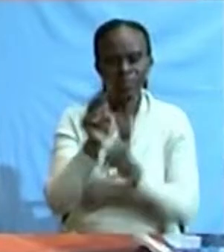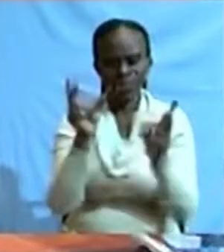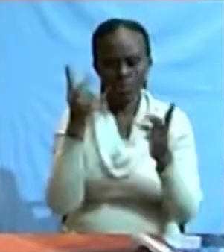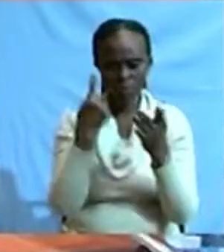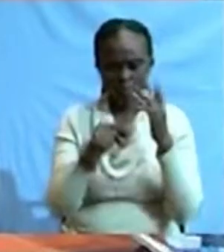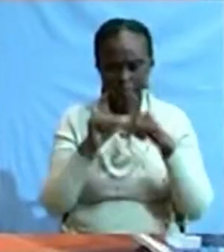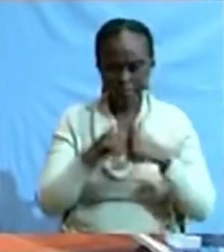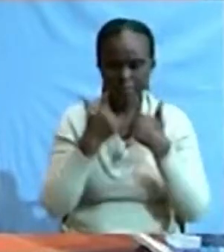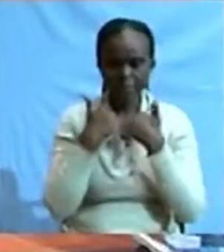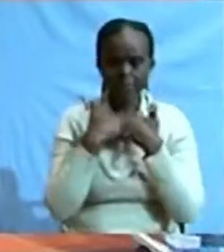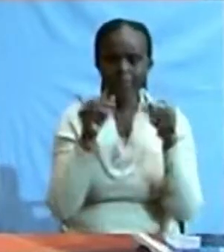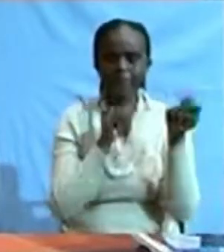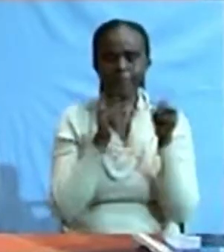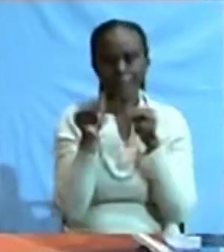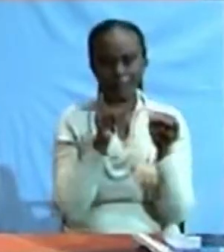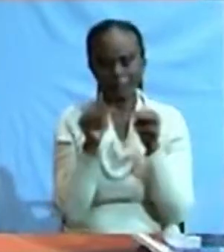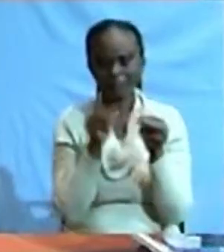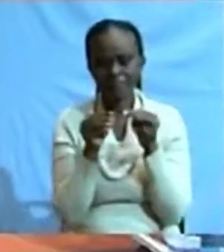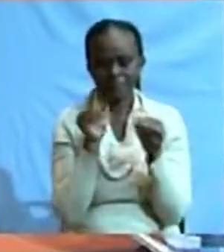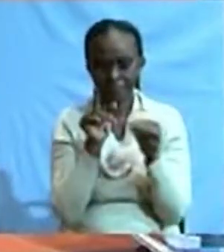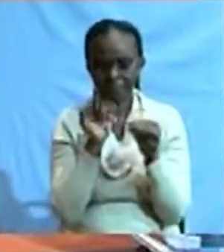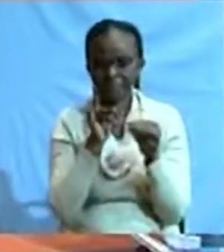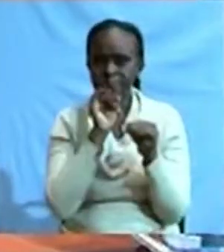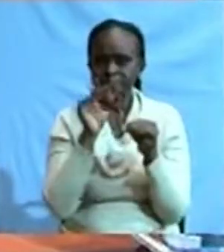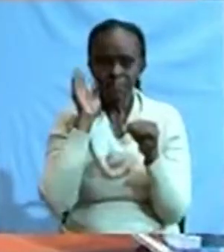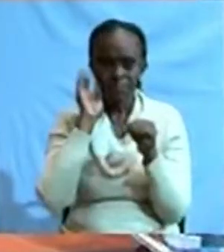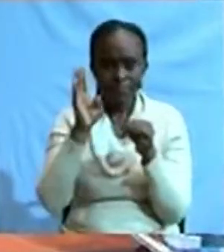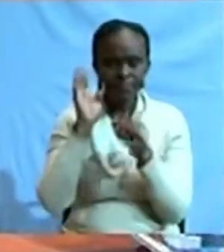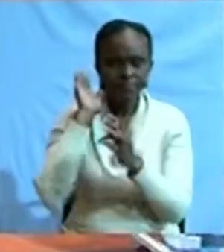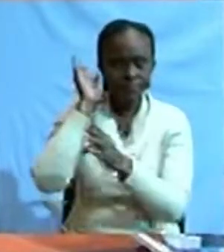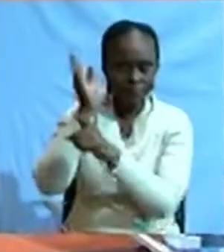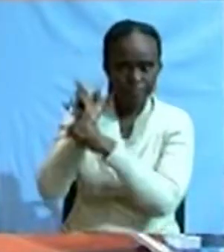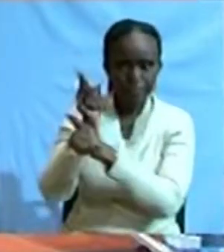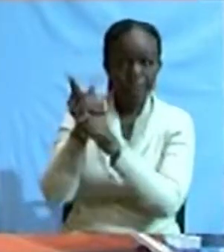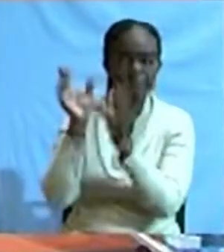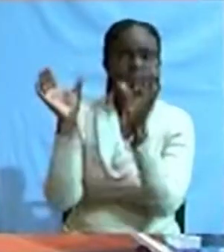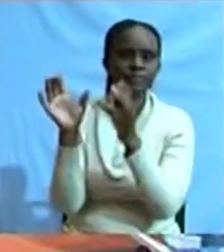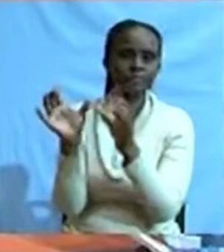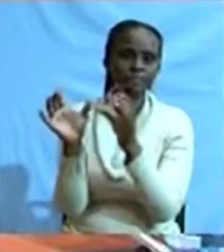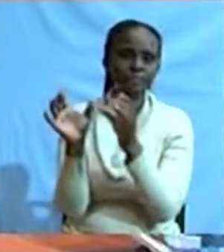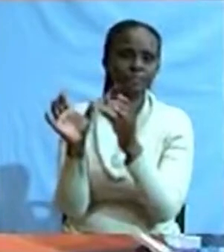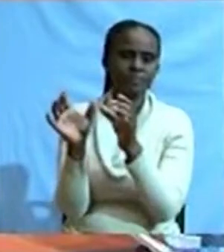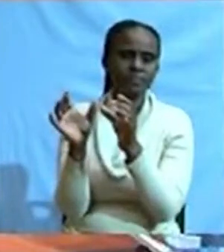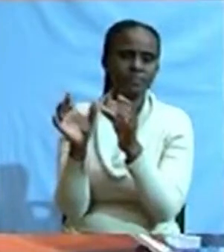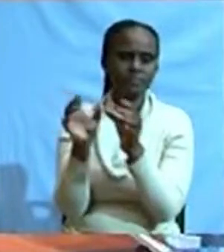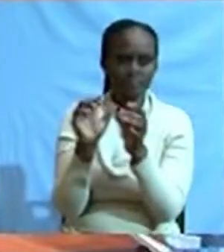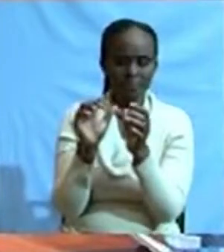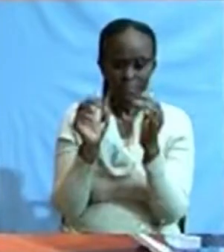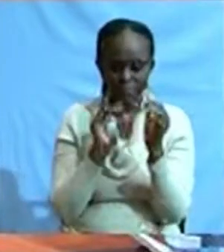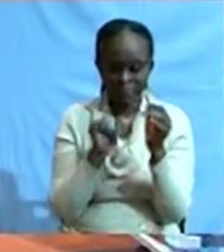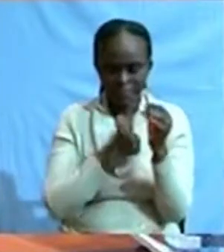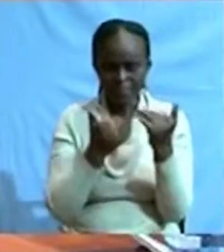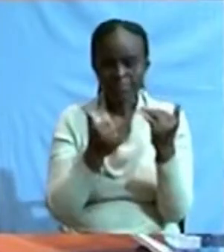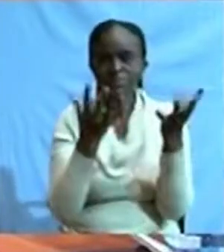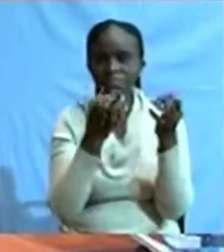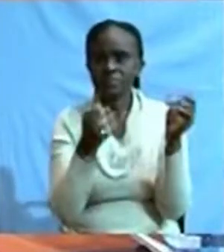we resolved as management, it is yet to go to council, is that we want to engage